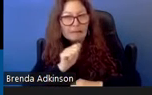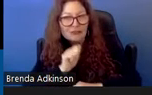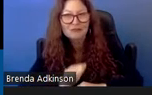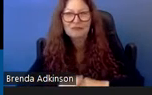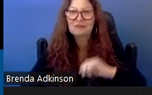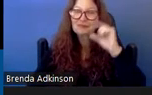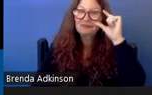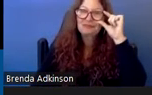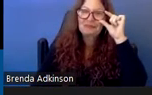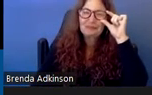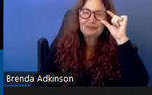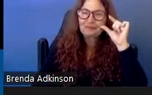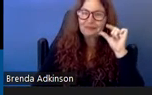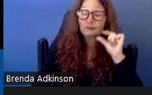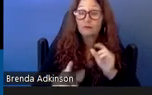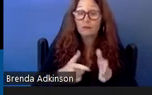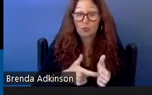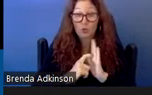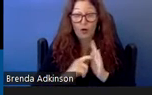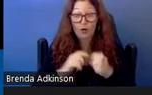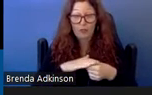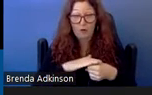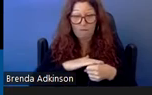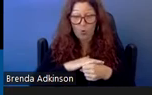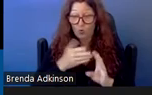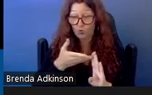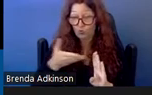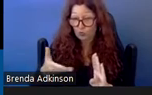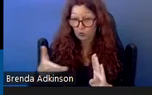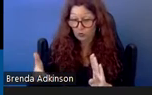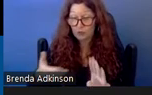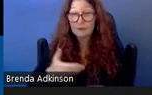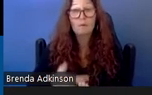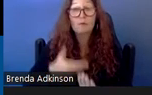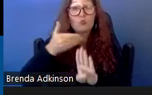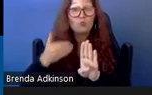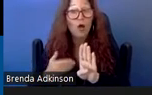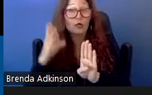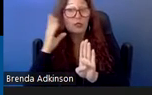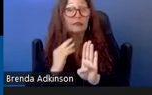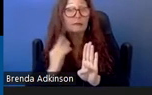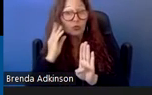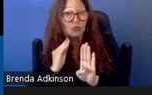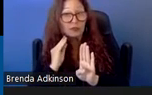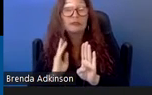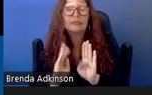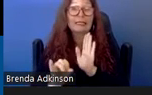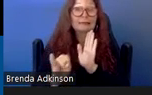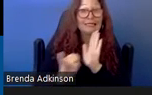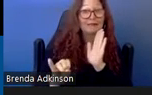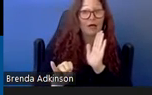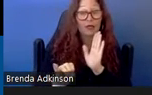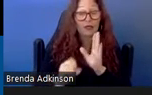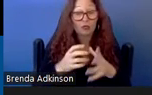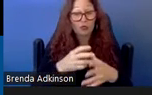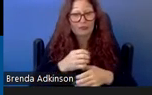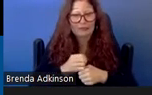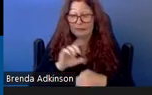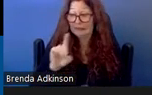The requirement of local resources and prior experience in identifying or securing DCM